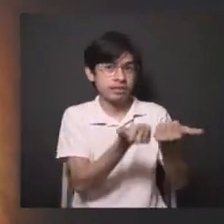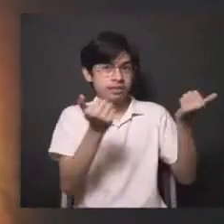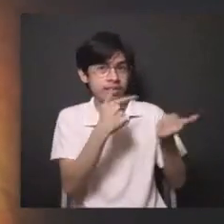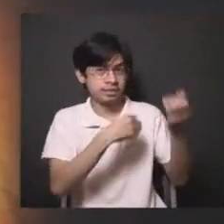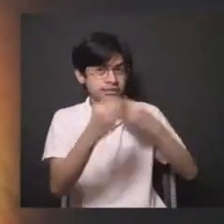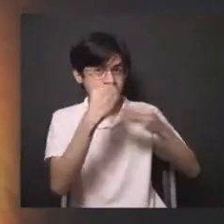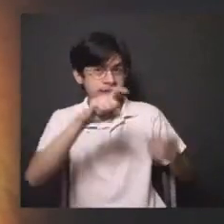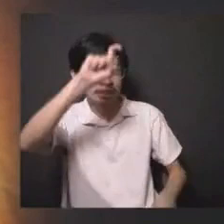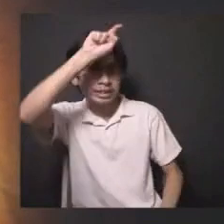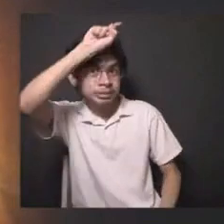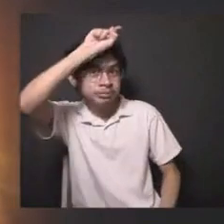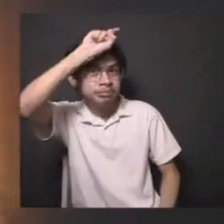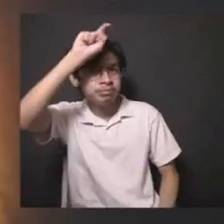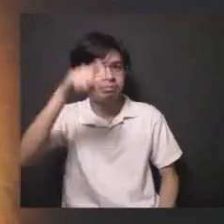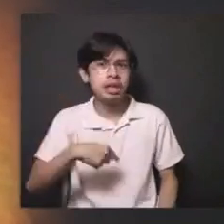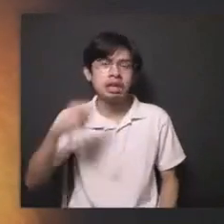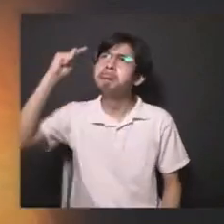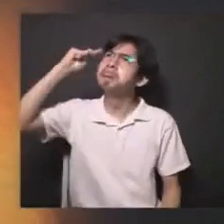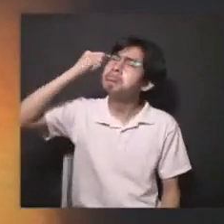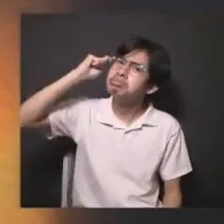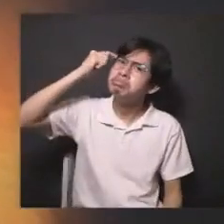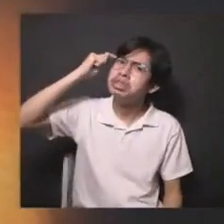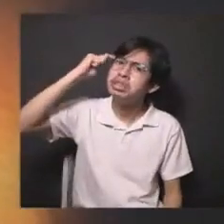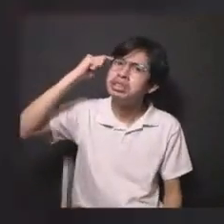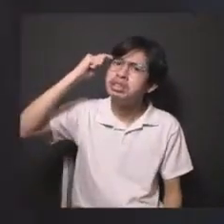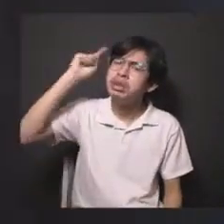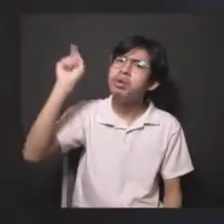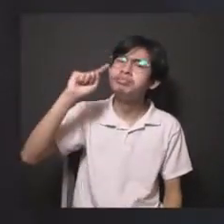for a moment, and then he says,